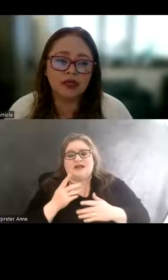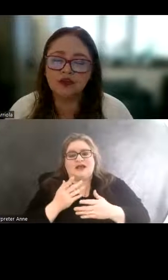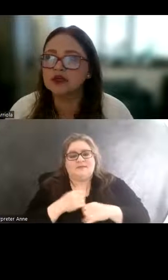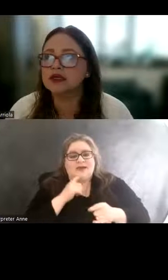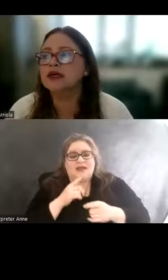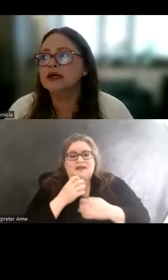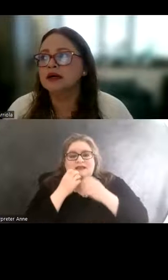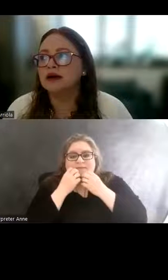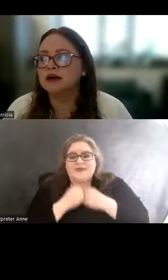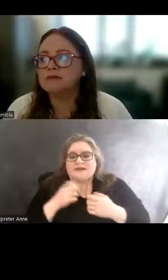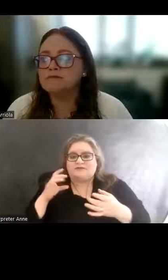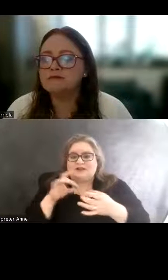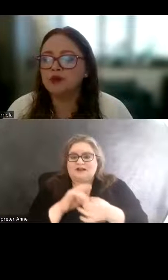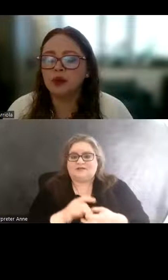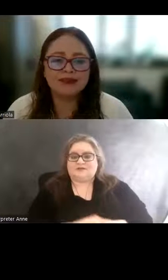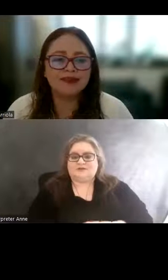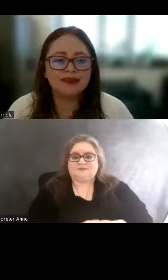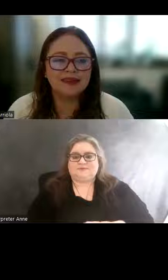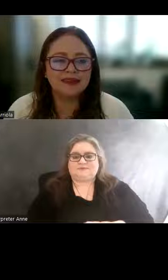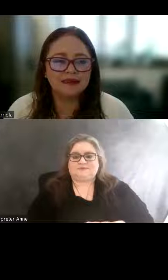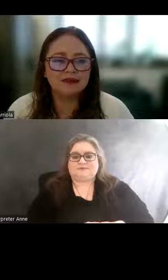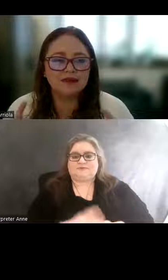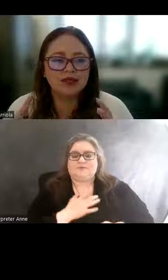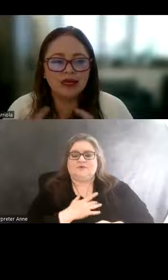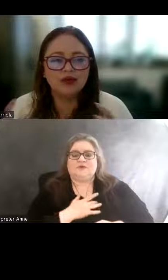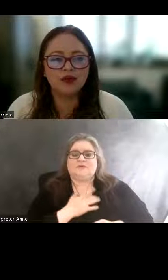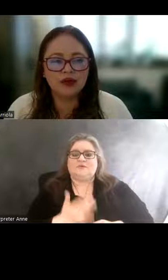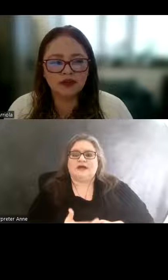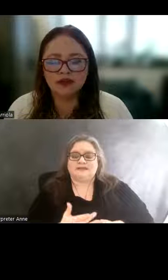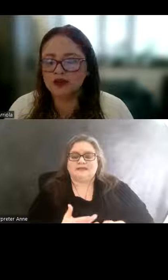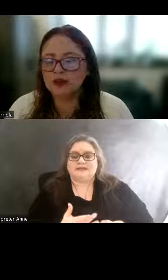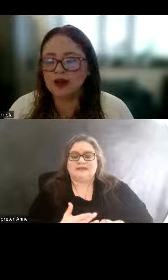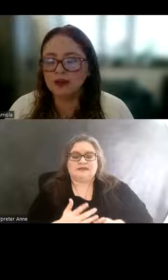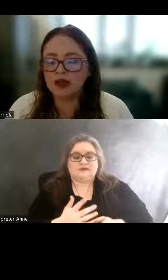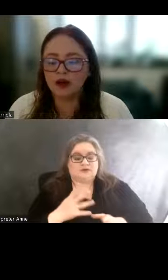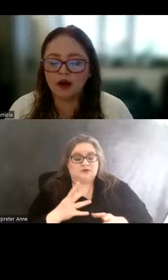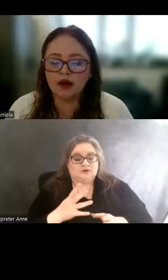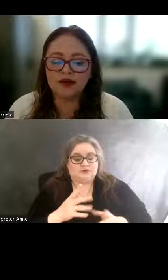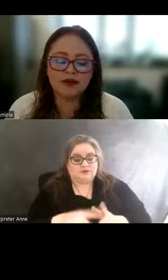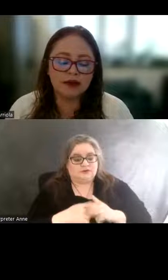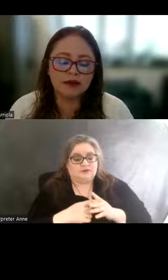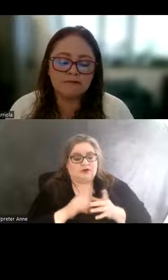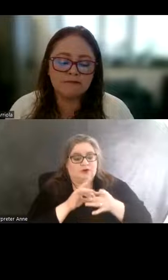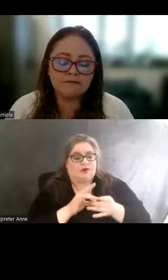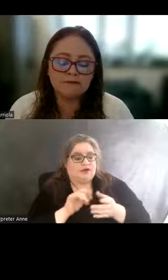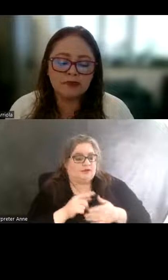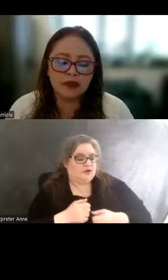meaningful connection, propensity to get into relationships that may cause